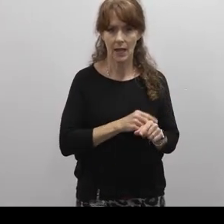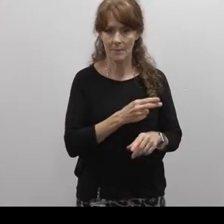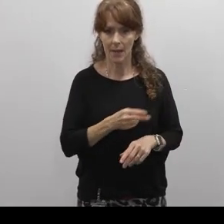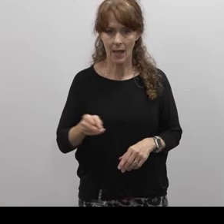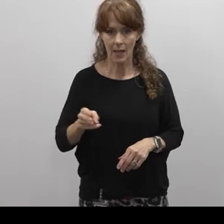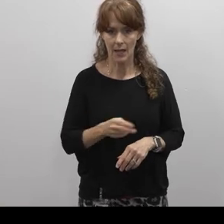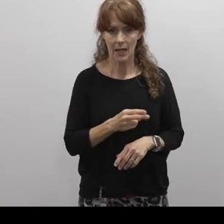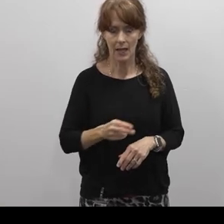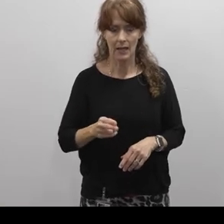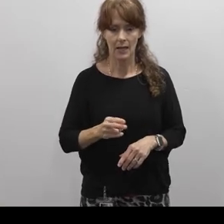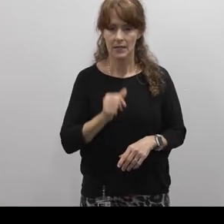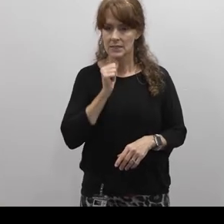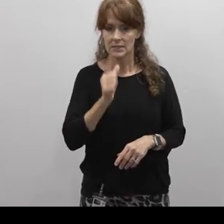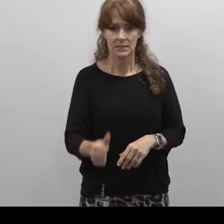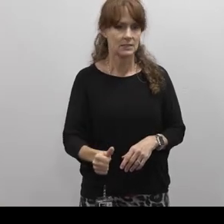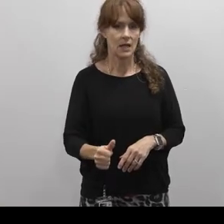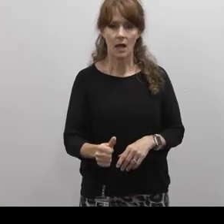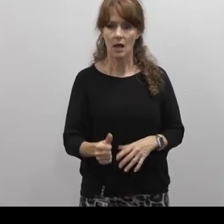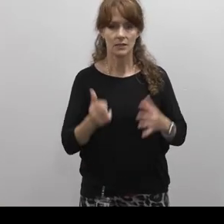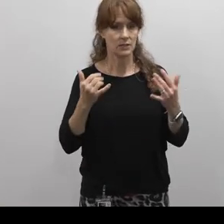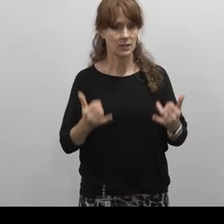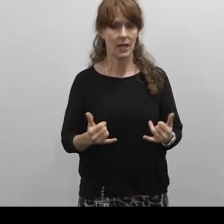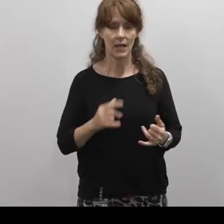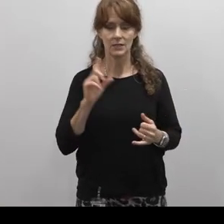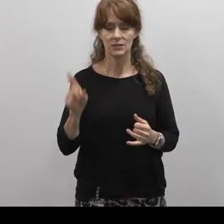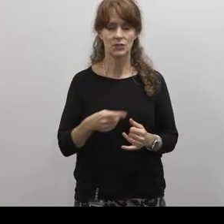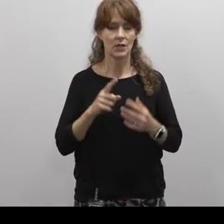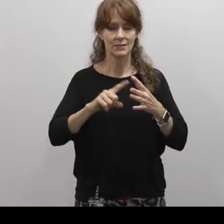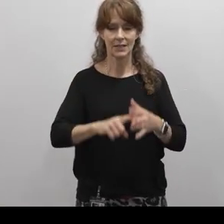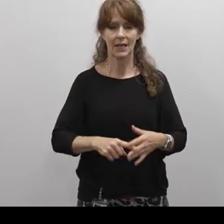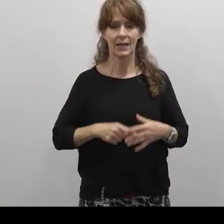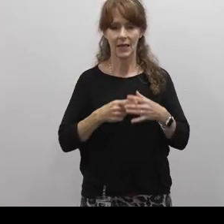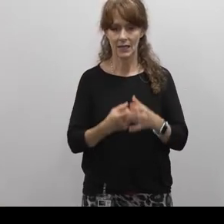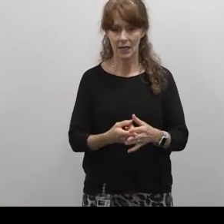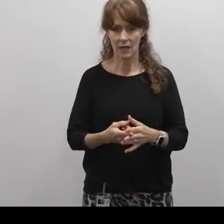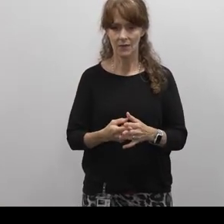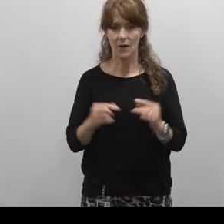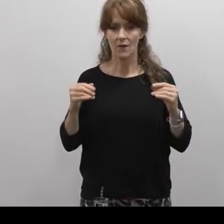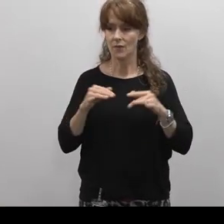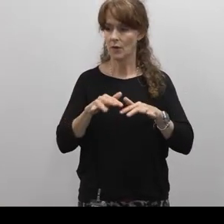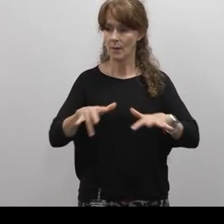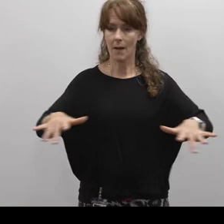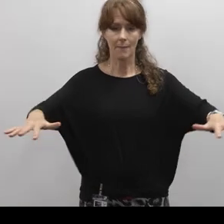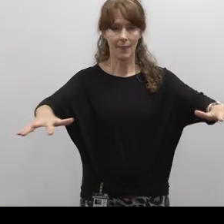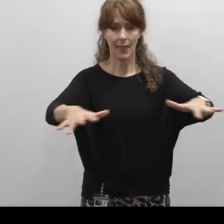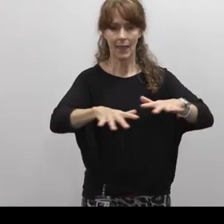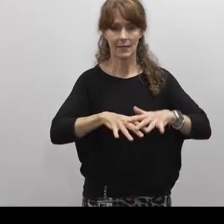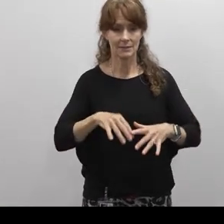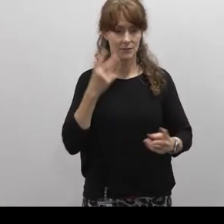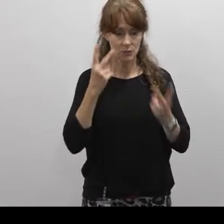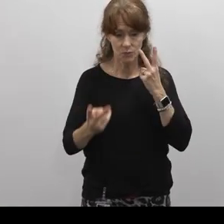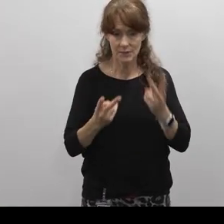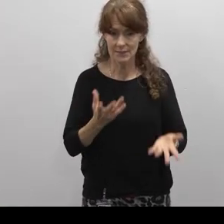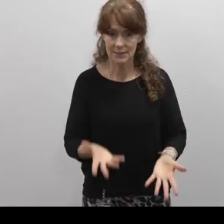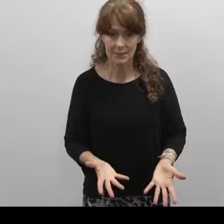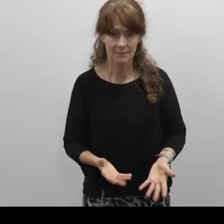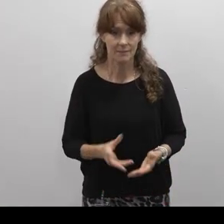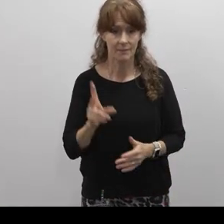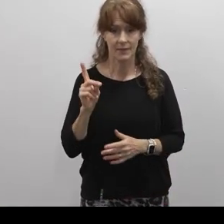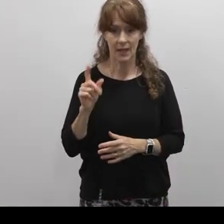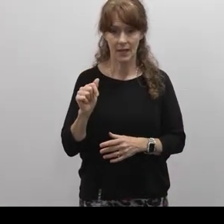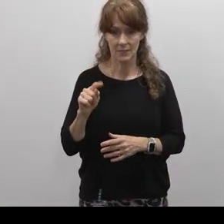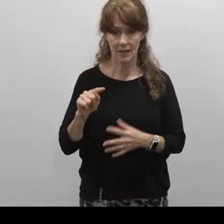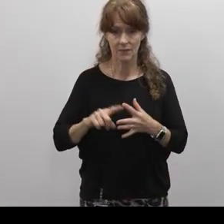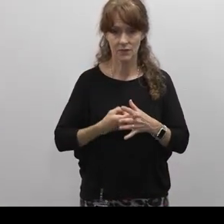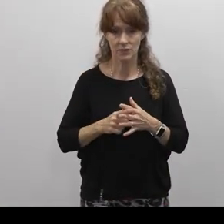time, and then again, today's session is just the kickoff, putting this into public space, what the data has been for the